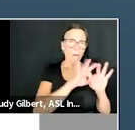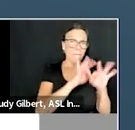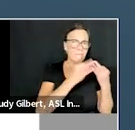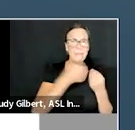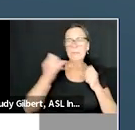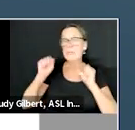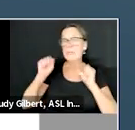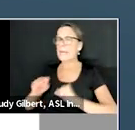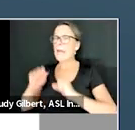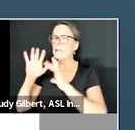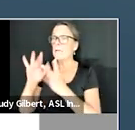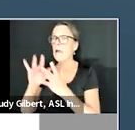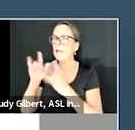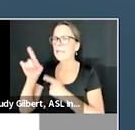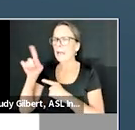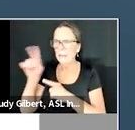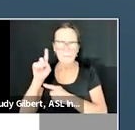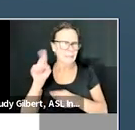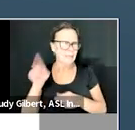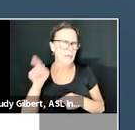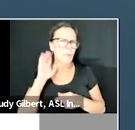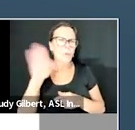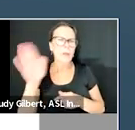and they will investigate the claim.